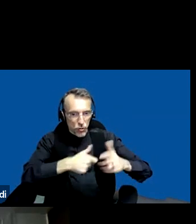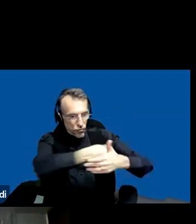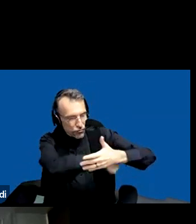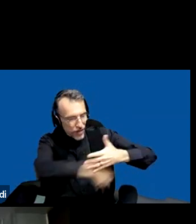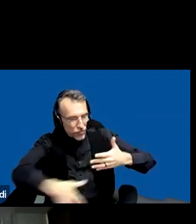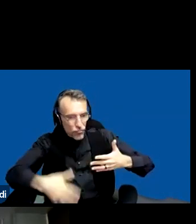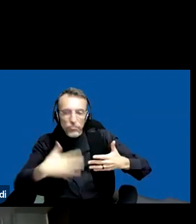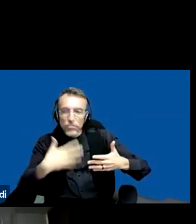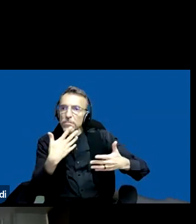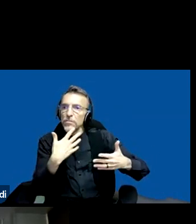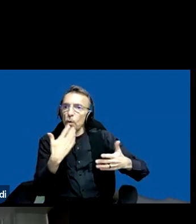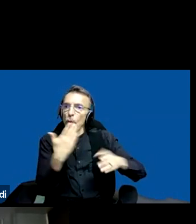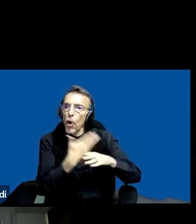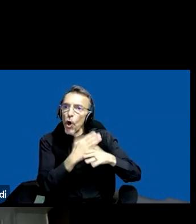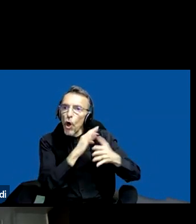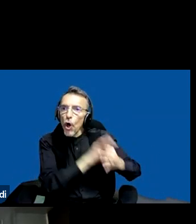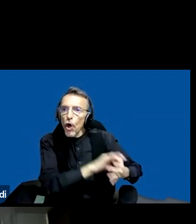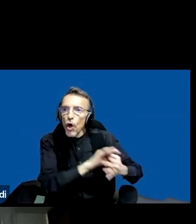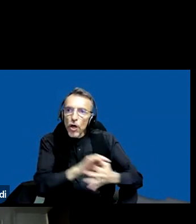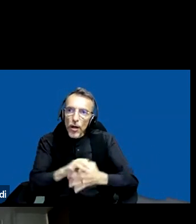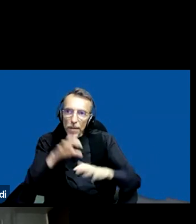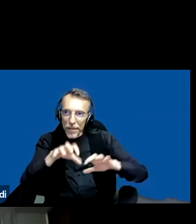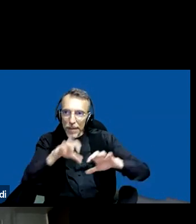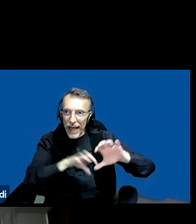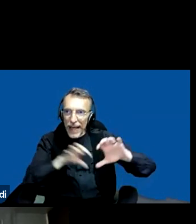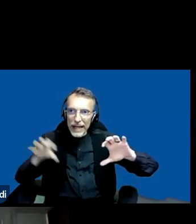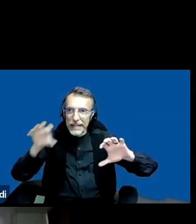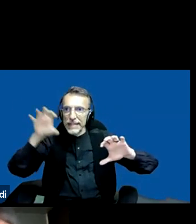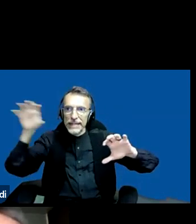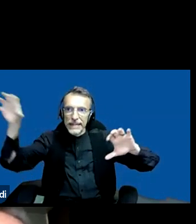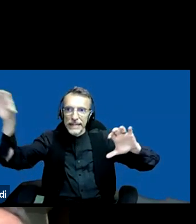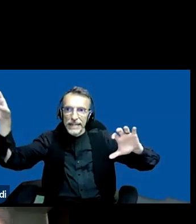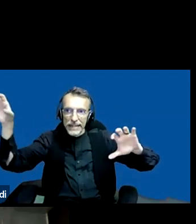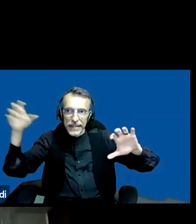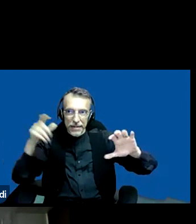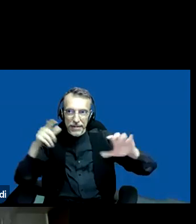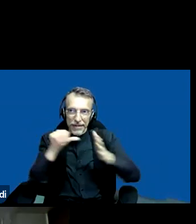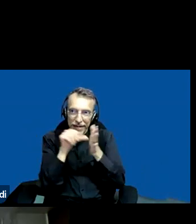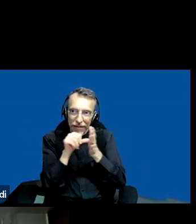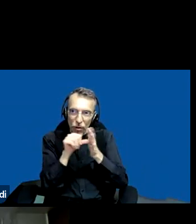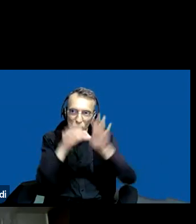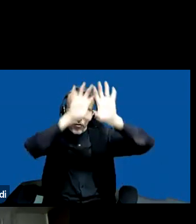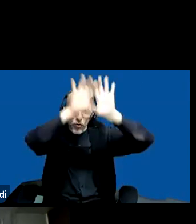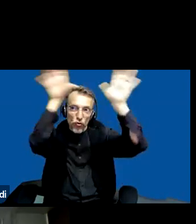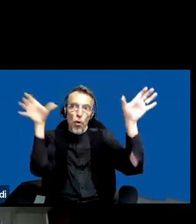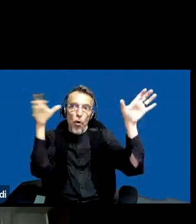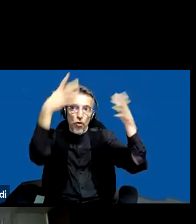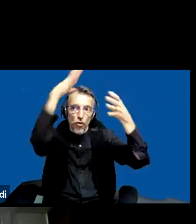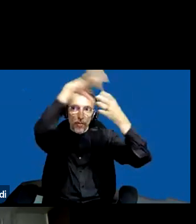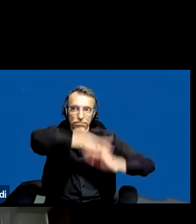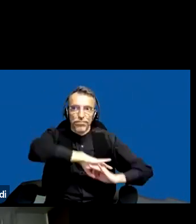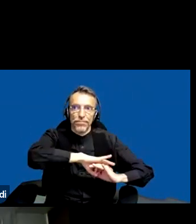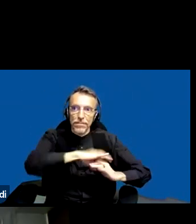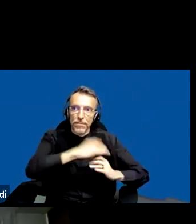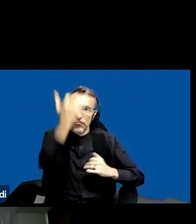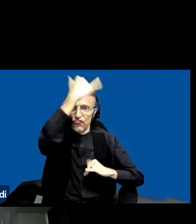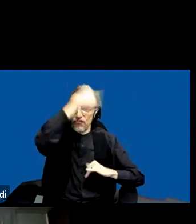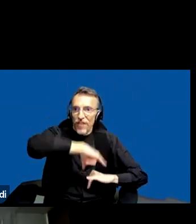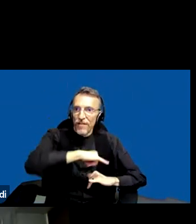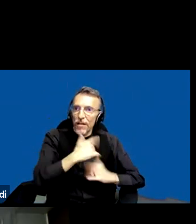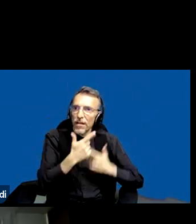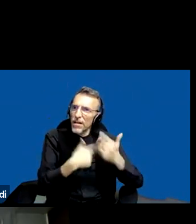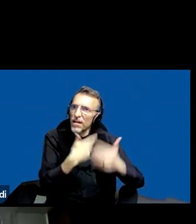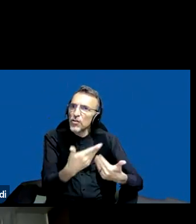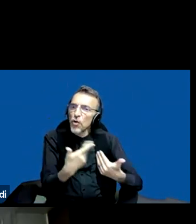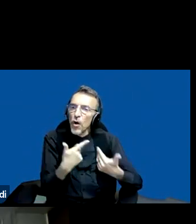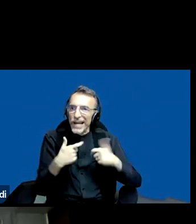work in places of the world that are difficult to get to for us in the global north, the only way of